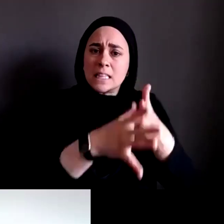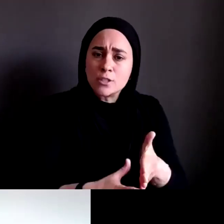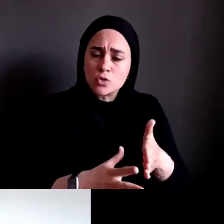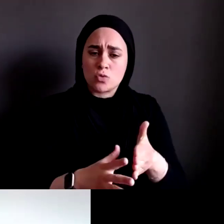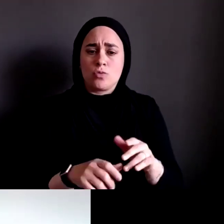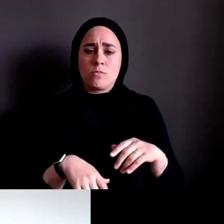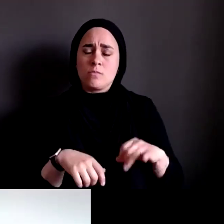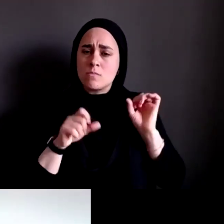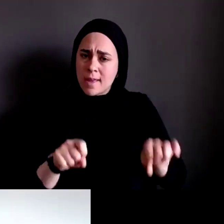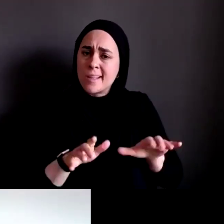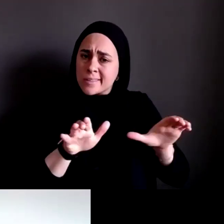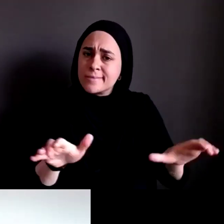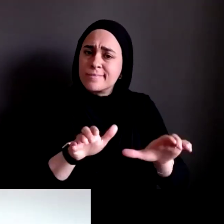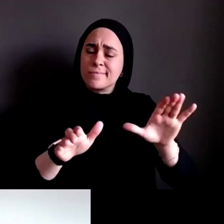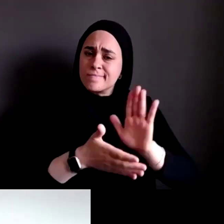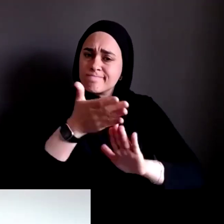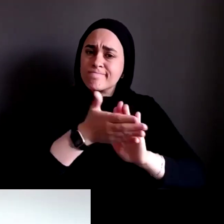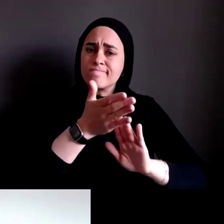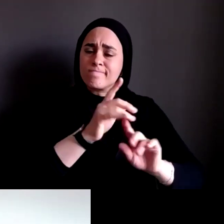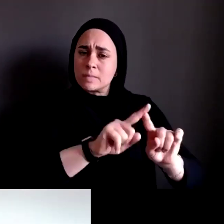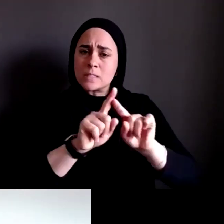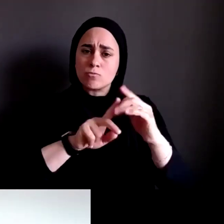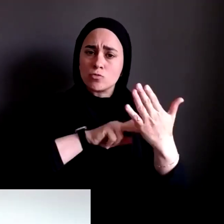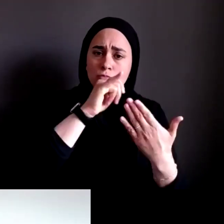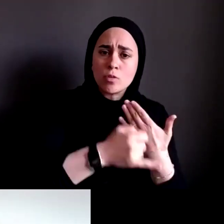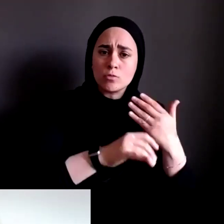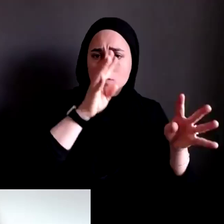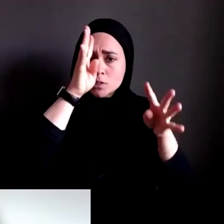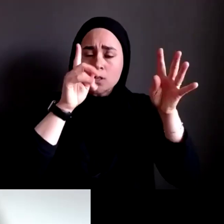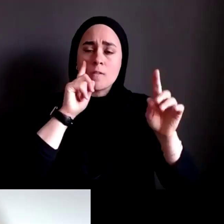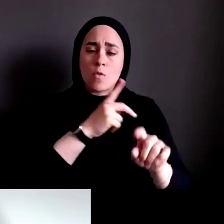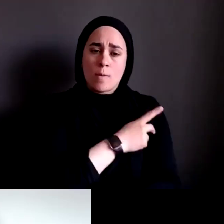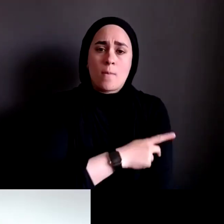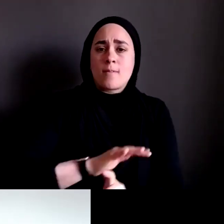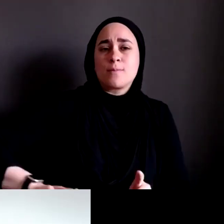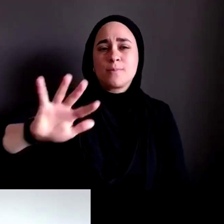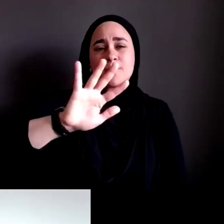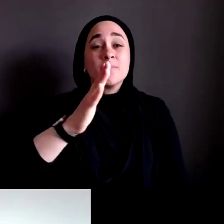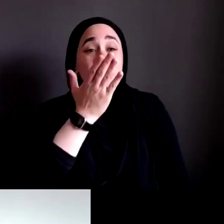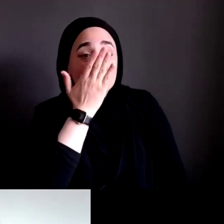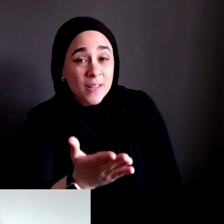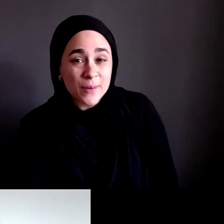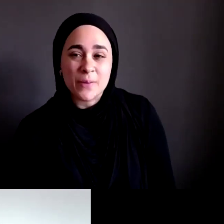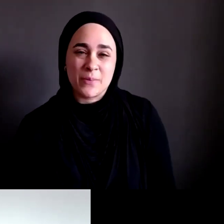to carry out, initiatives that are aimed for the whole province. Thank you very much.